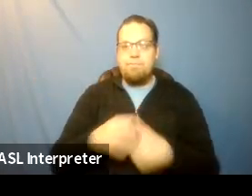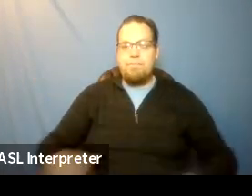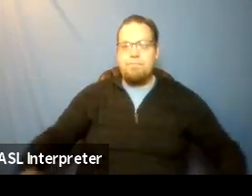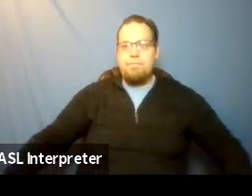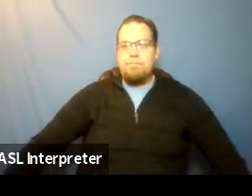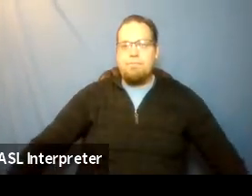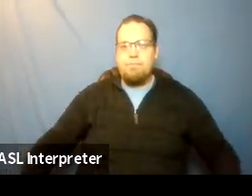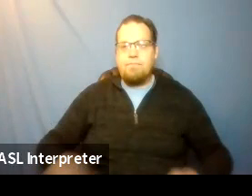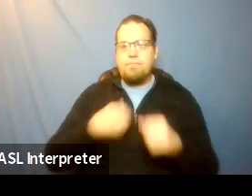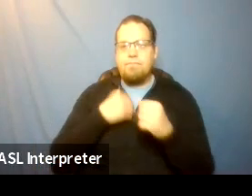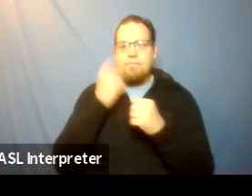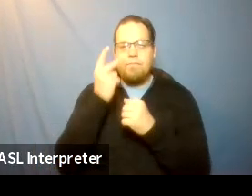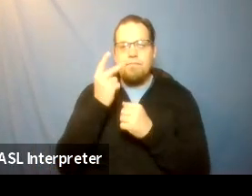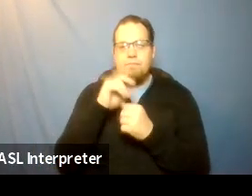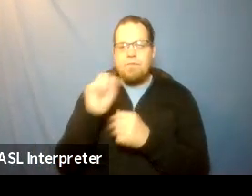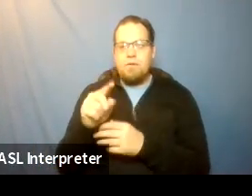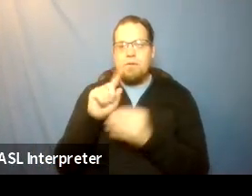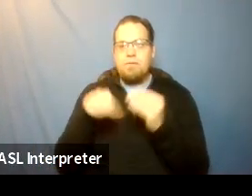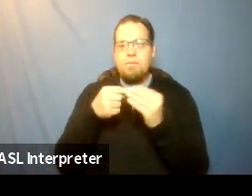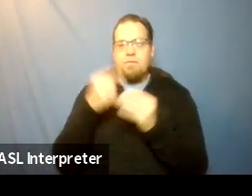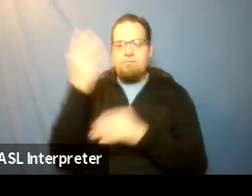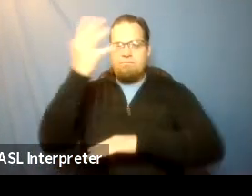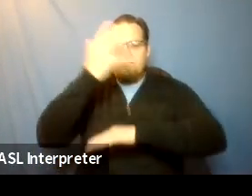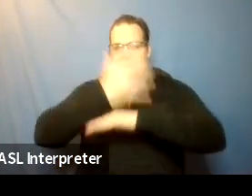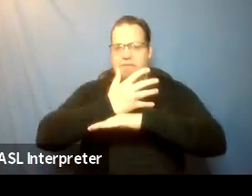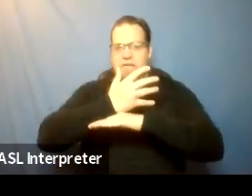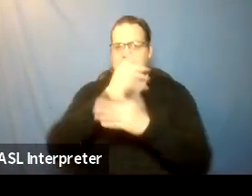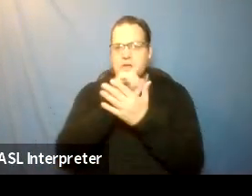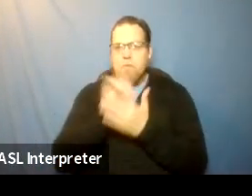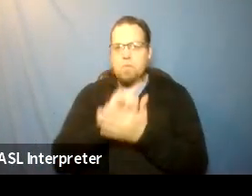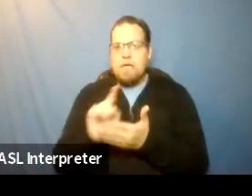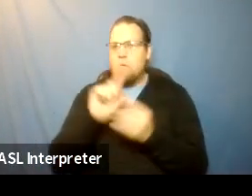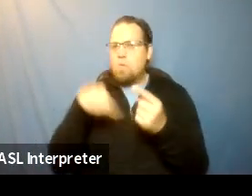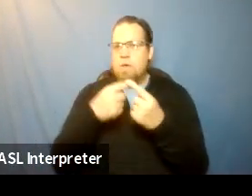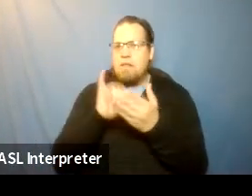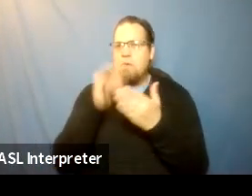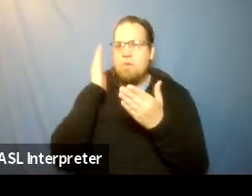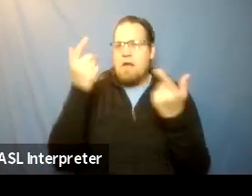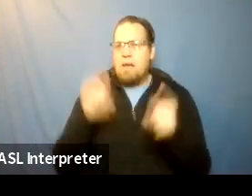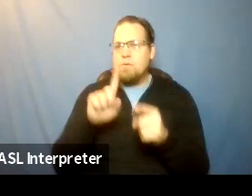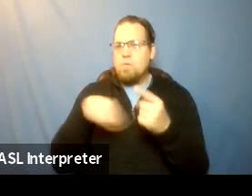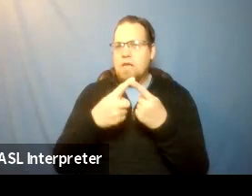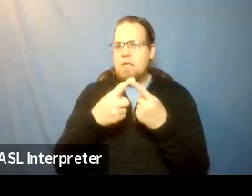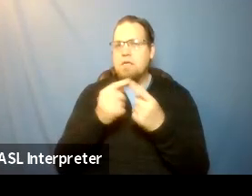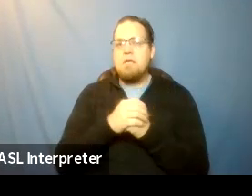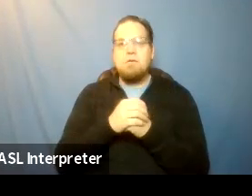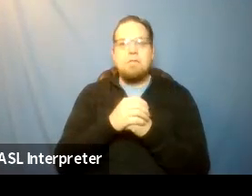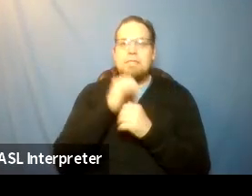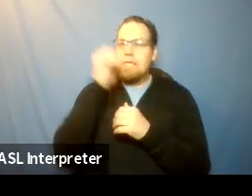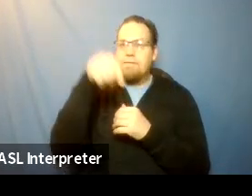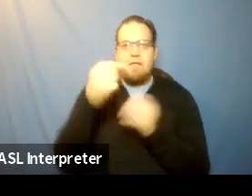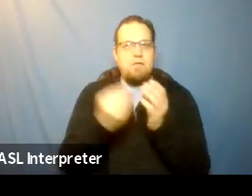I see questions, people asking about 5 days a week for students, and when is that going to happen? Not this